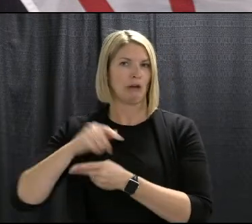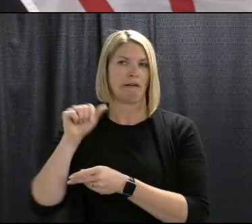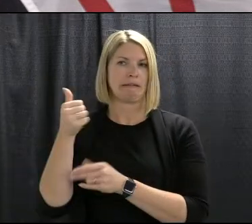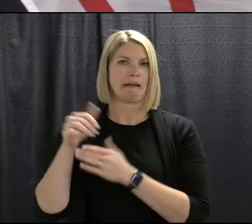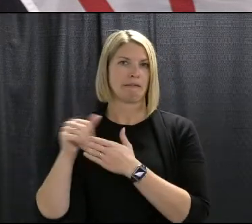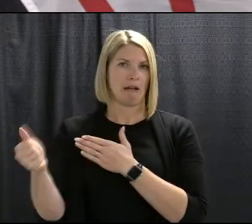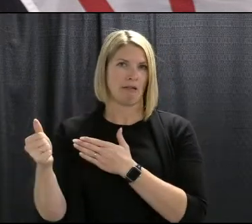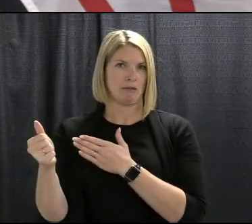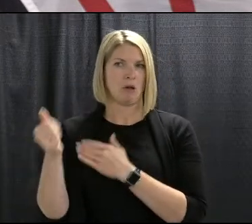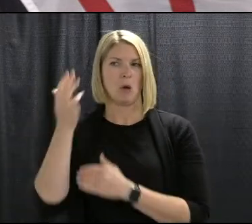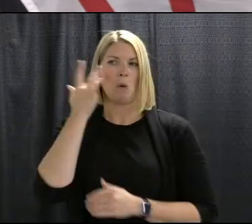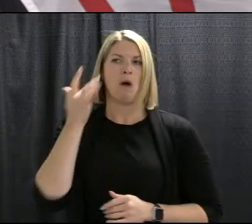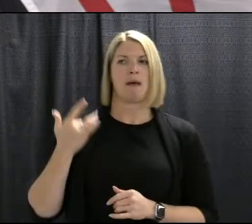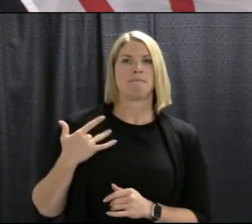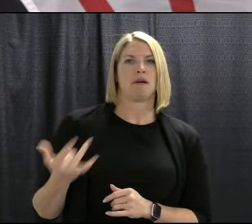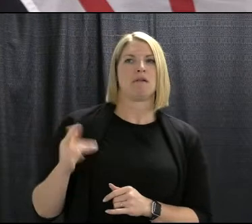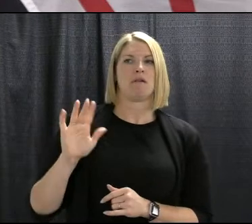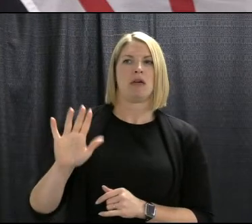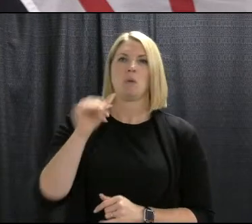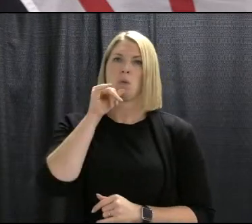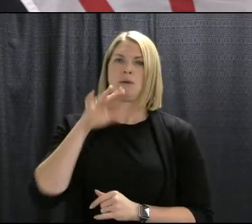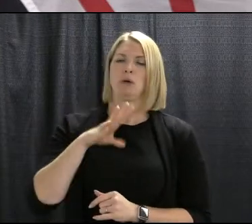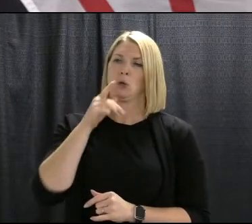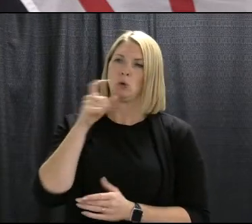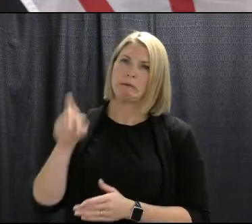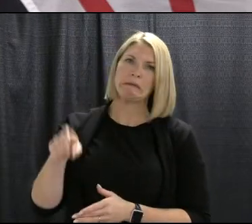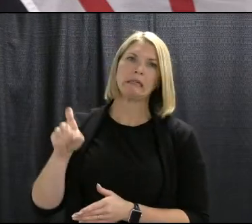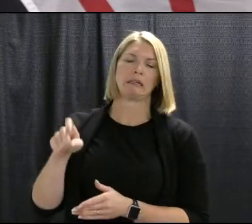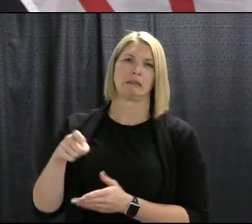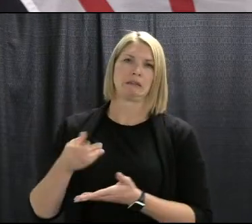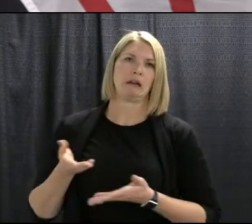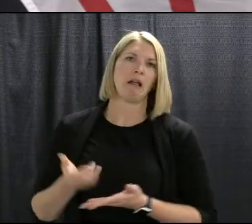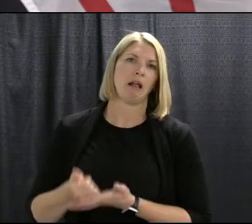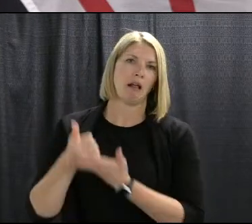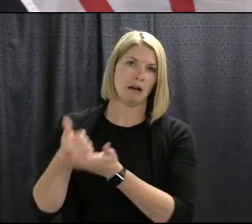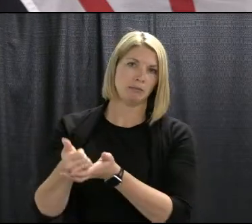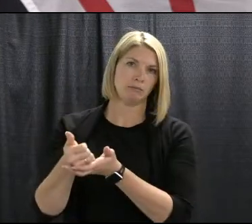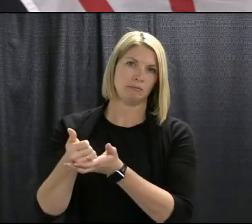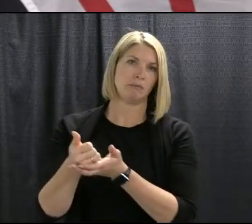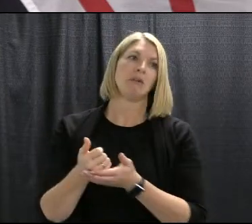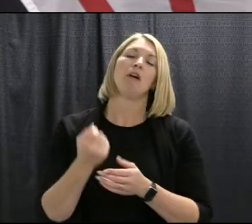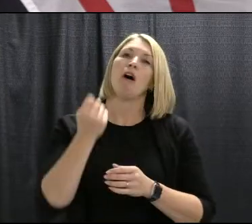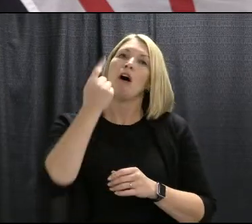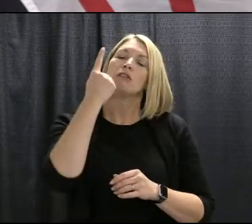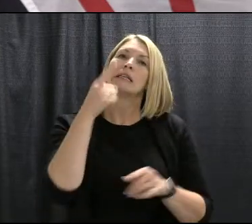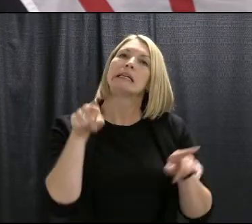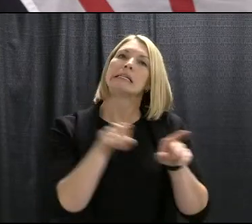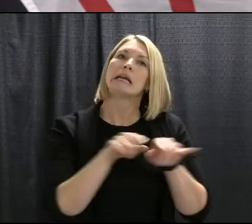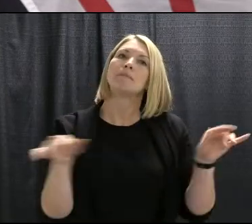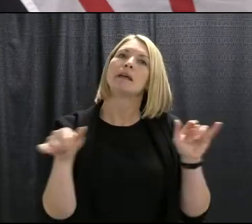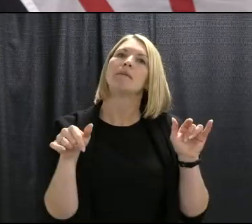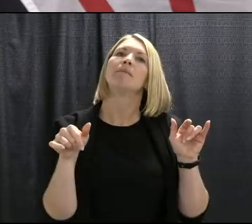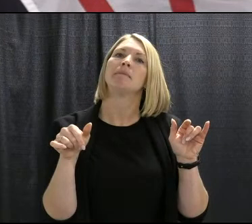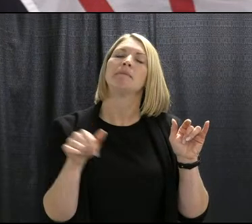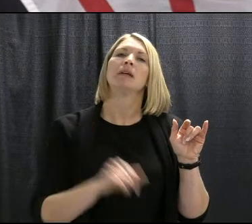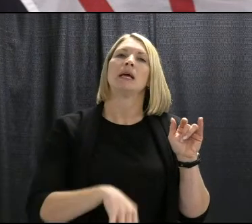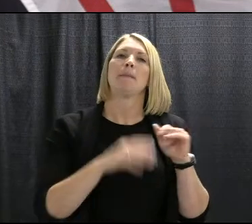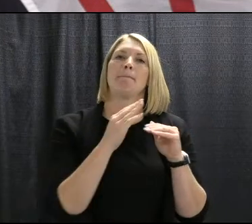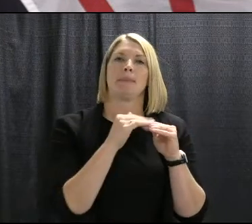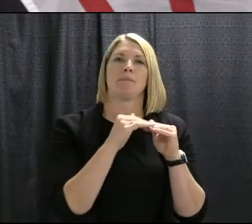a woman-dominated field, and increasing minimum wage to $15 a day by October